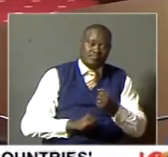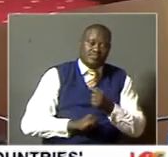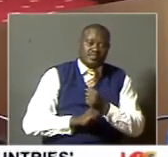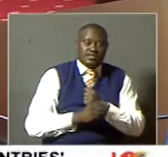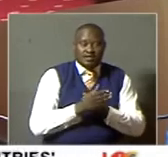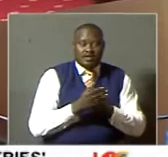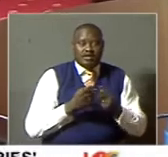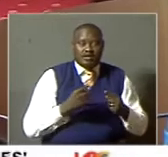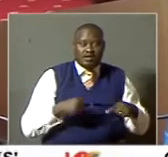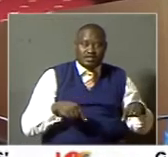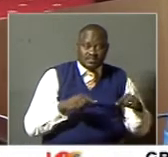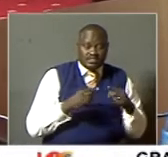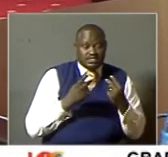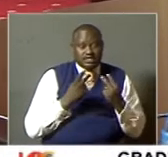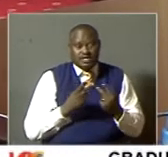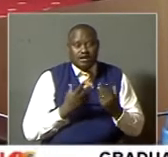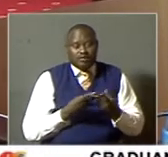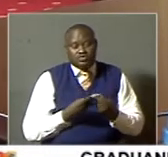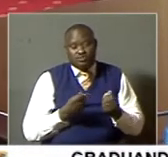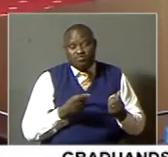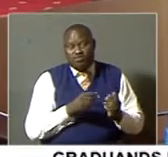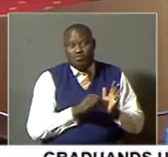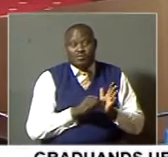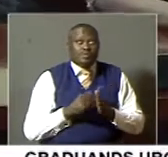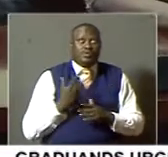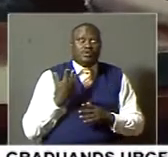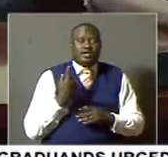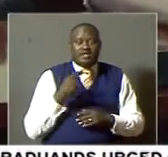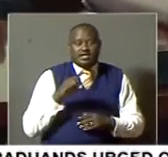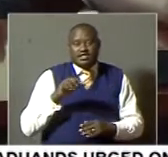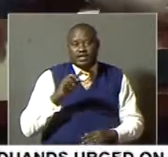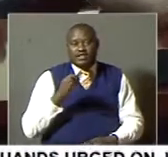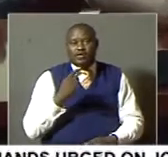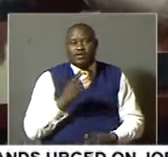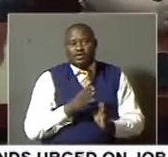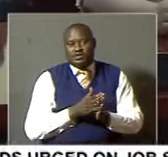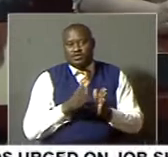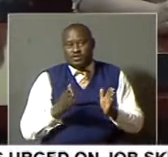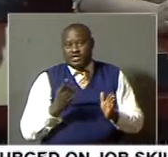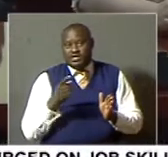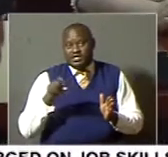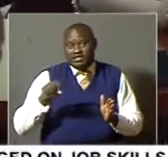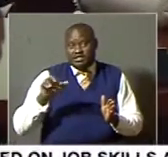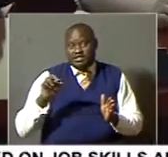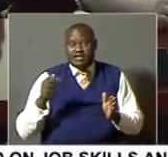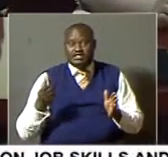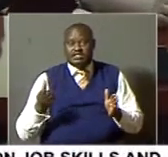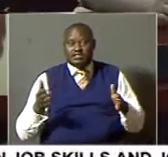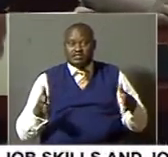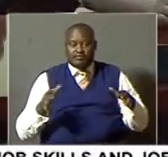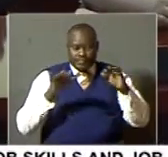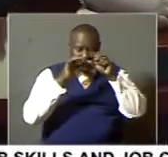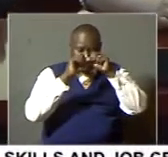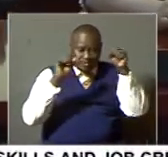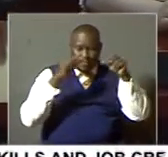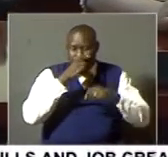empower us in clearing the challenge at hand between 1981 and 1986. President Museveni said